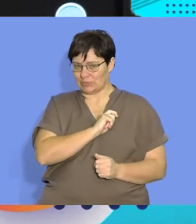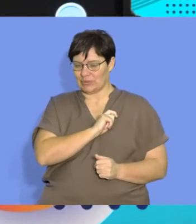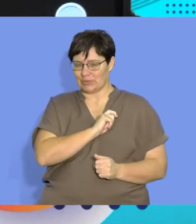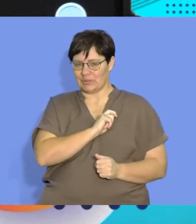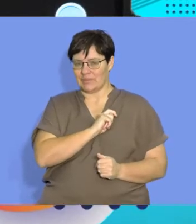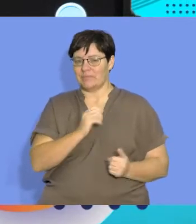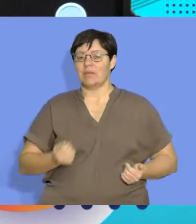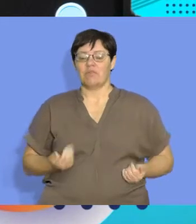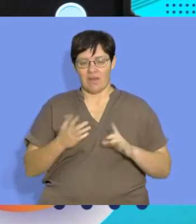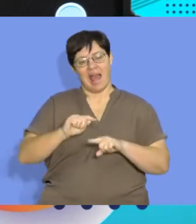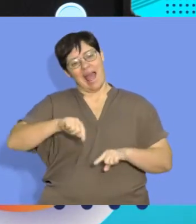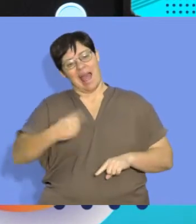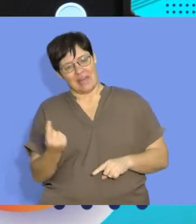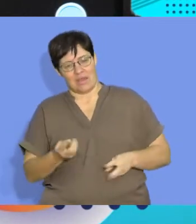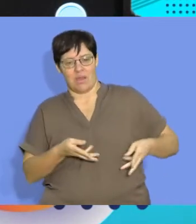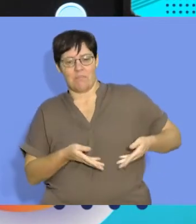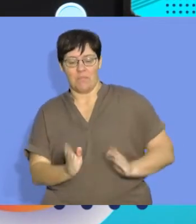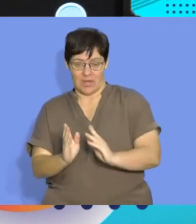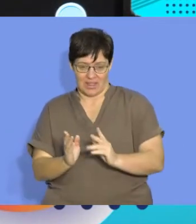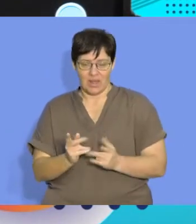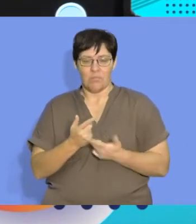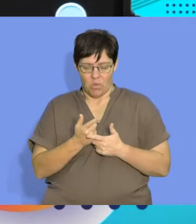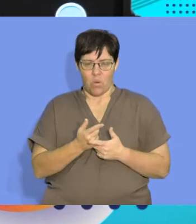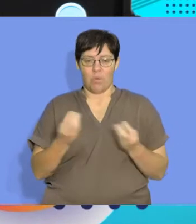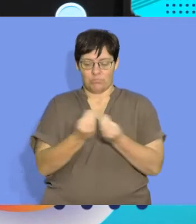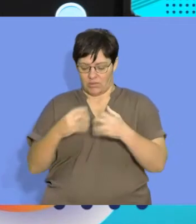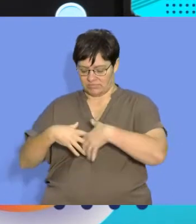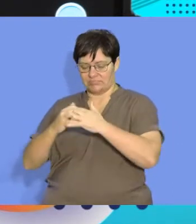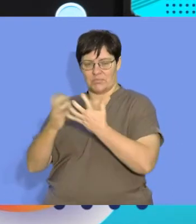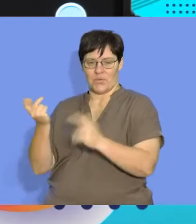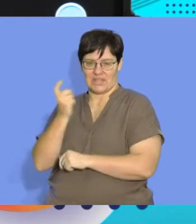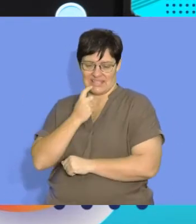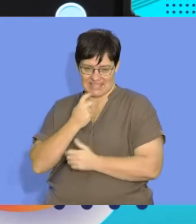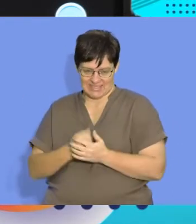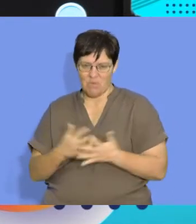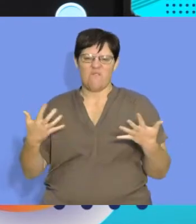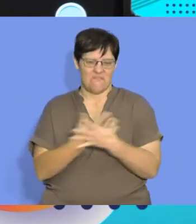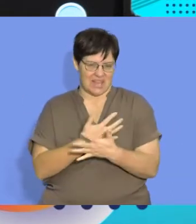saw last time that it actually provides an alternative path